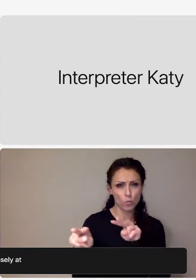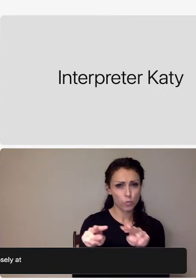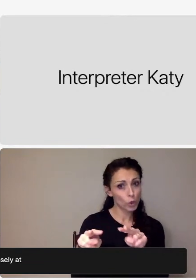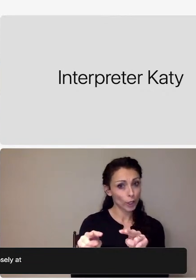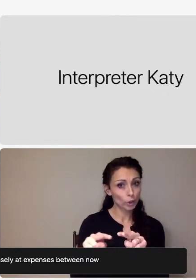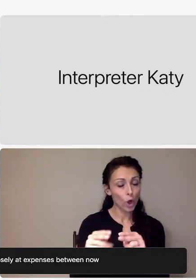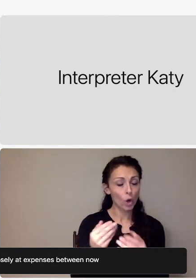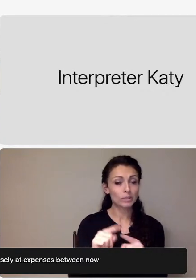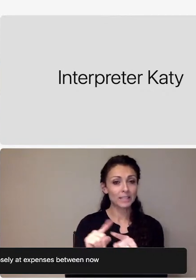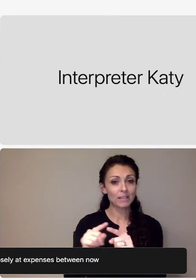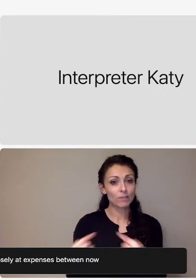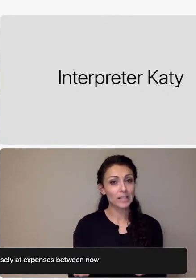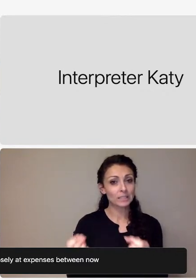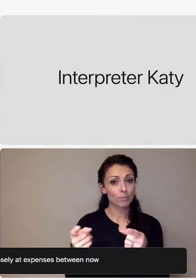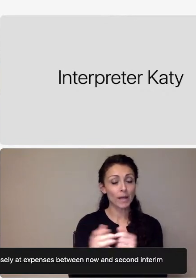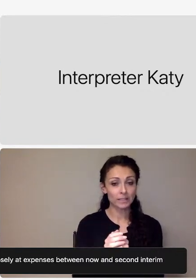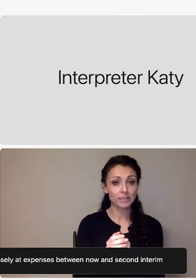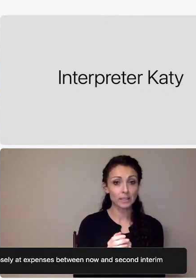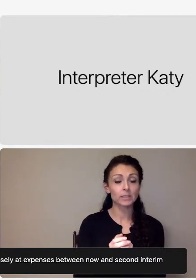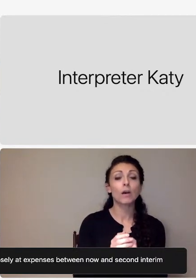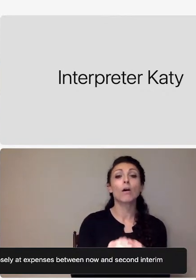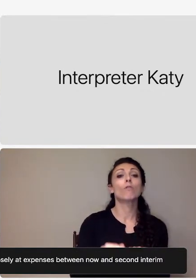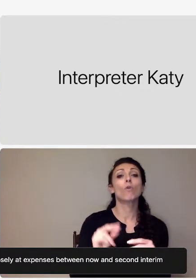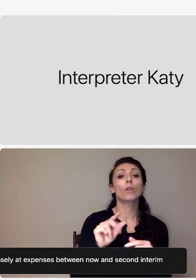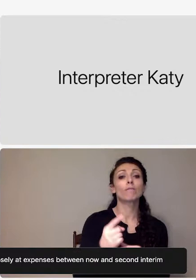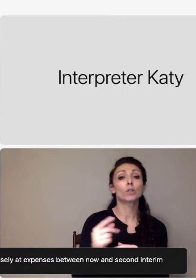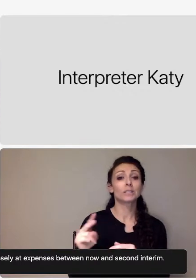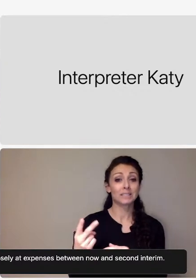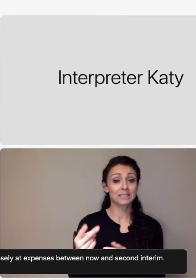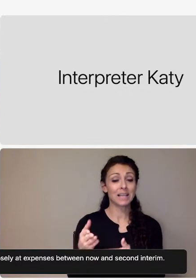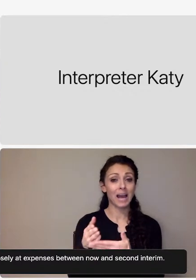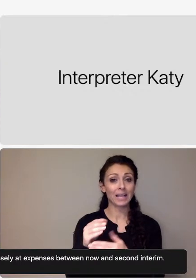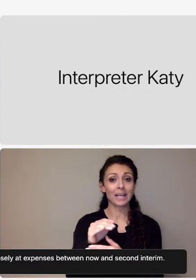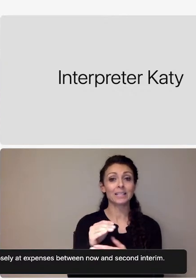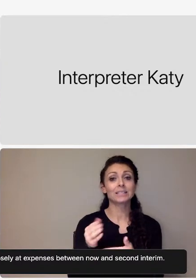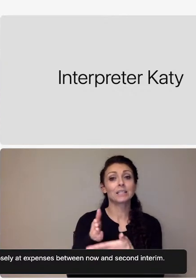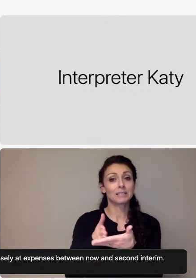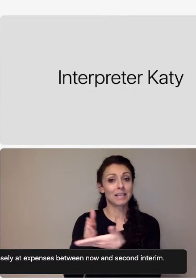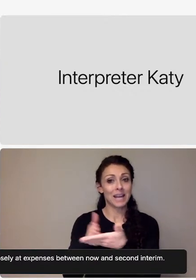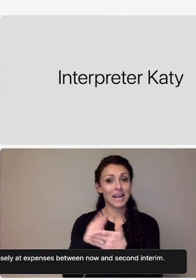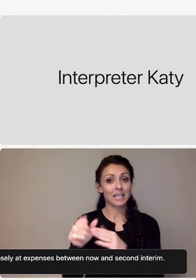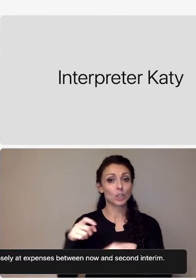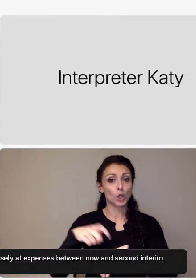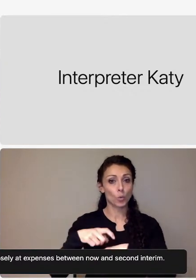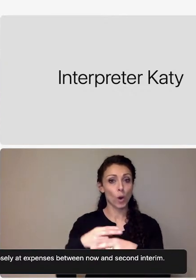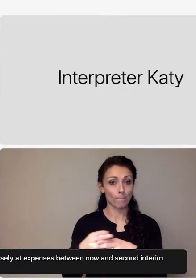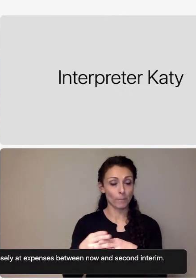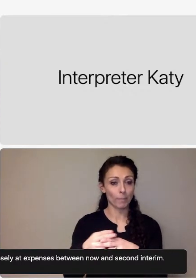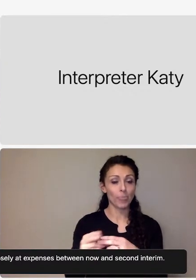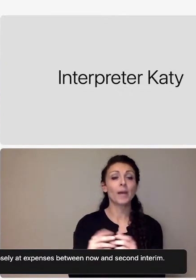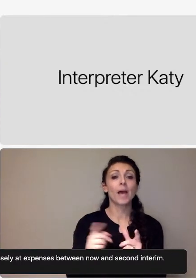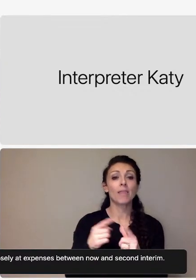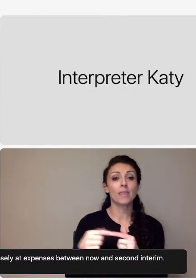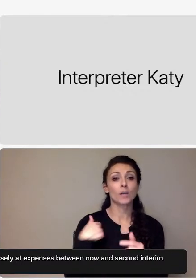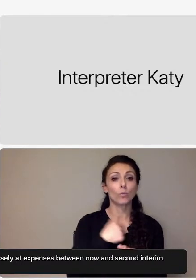now and second interim when we will have a better idea of the estimated actuals next slide please